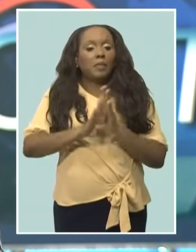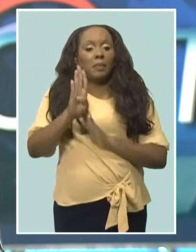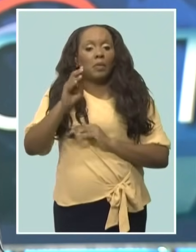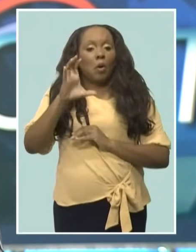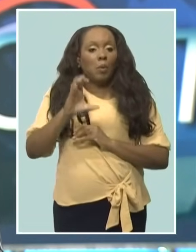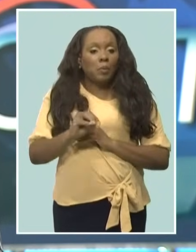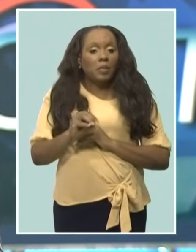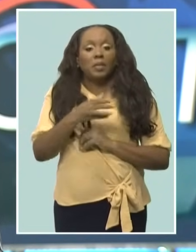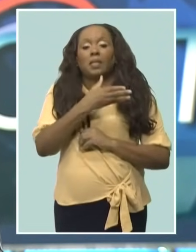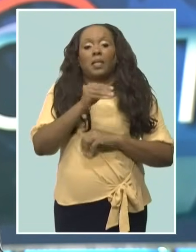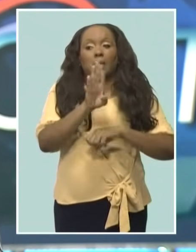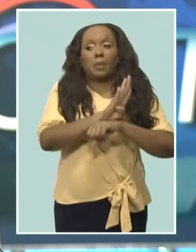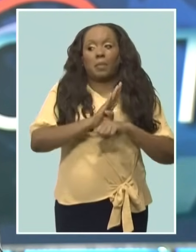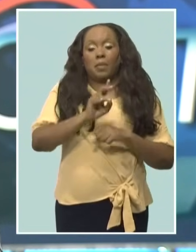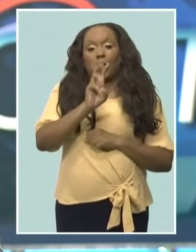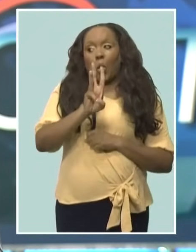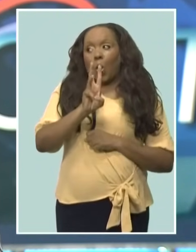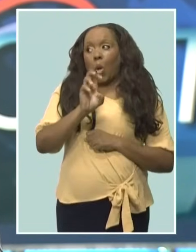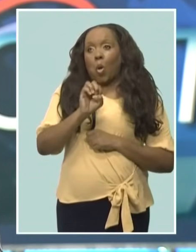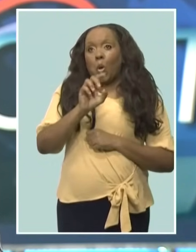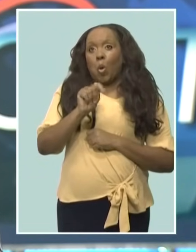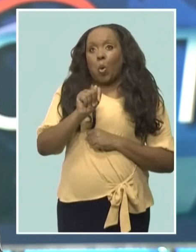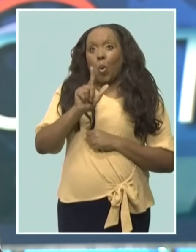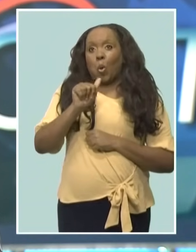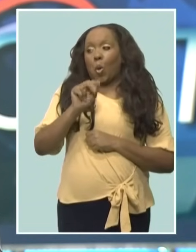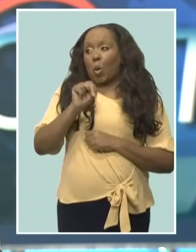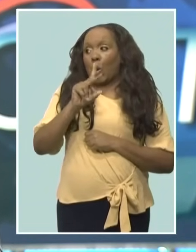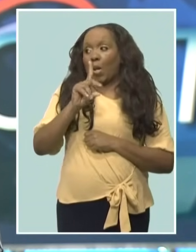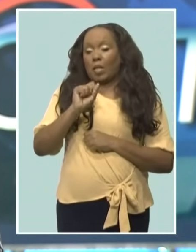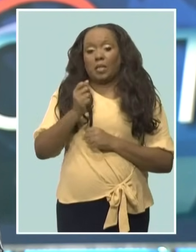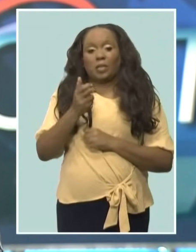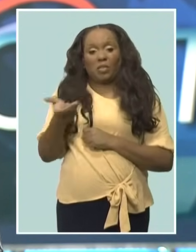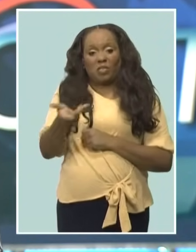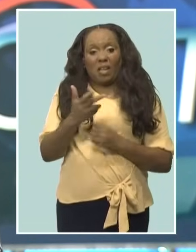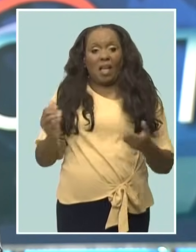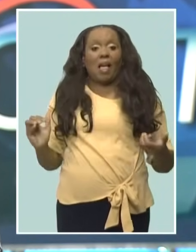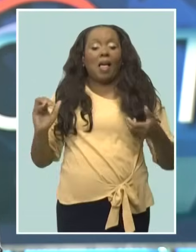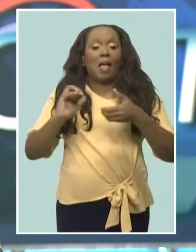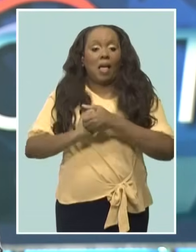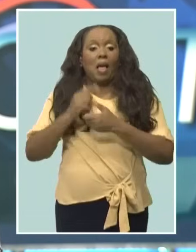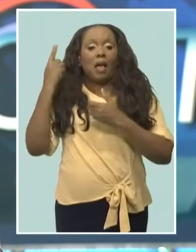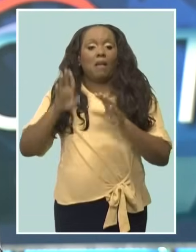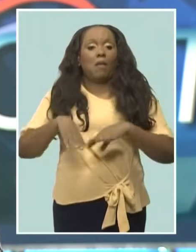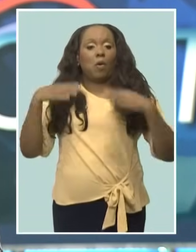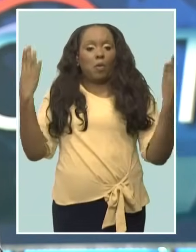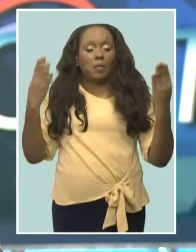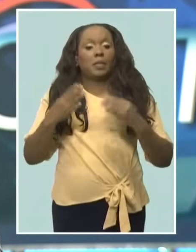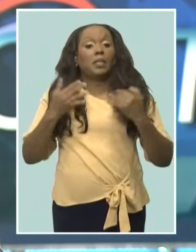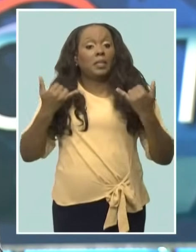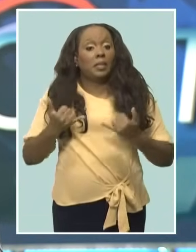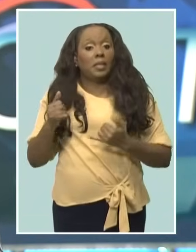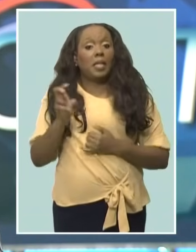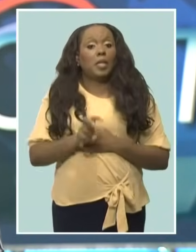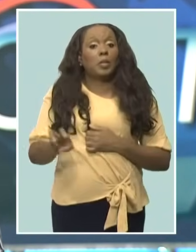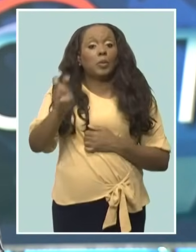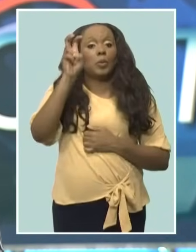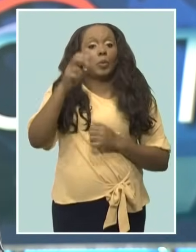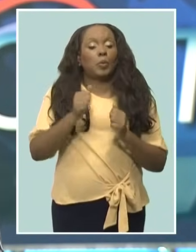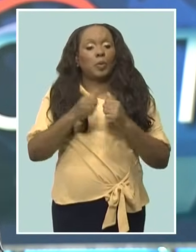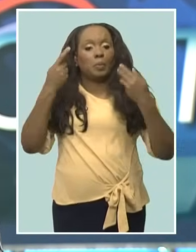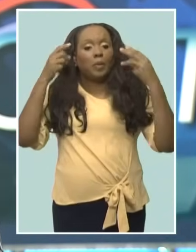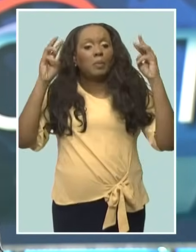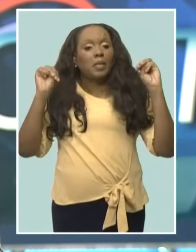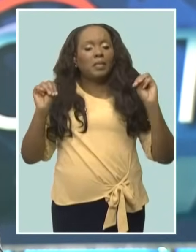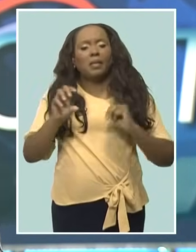Corporation, which pooled resources to restore and reopen the facility. Rachel Agard attended an official tour with the Prime Minister and